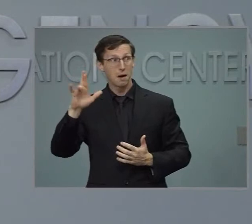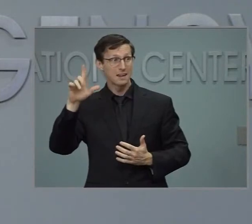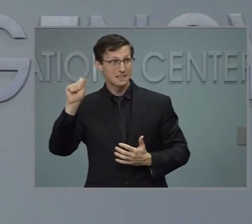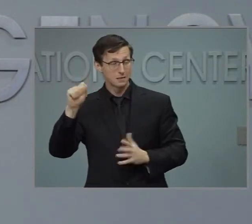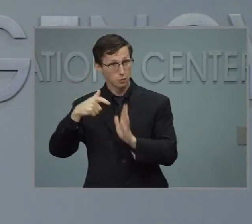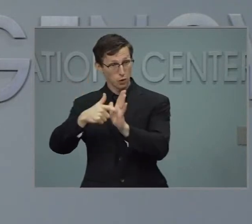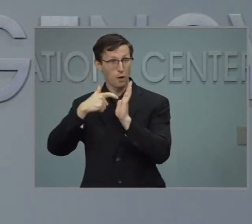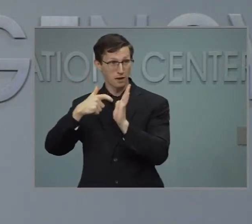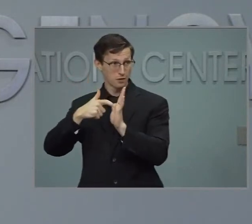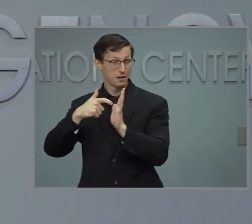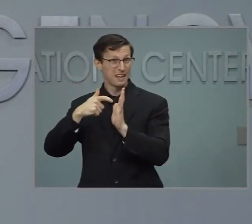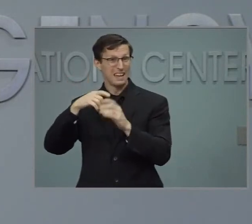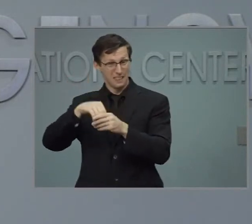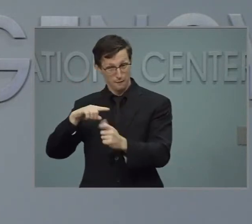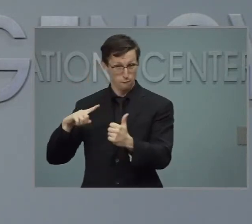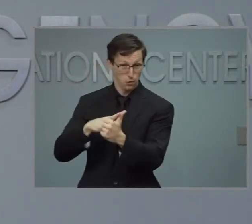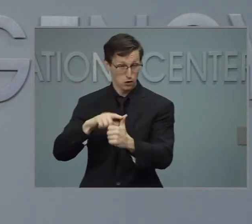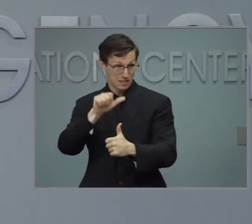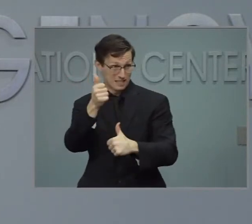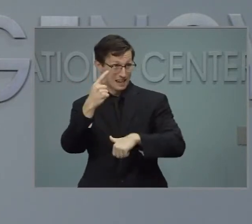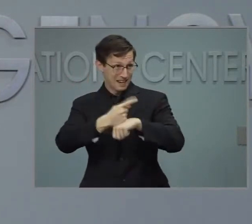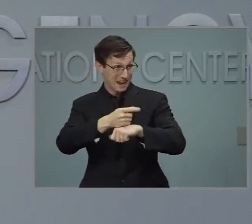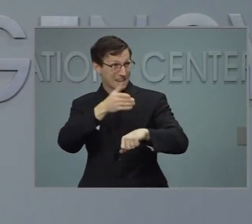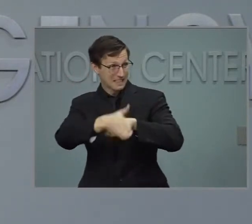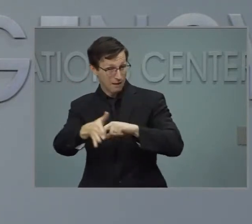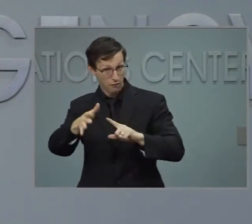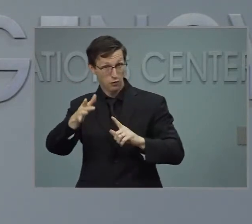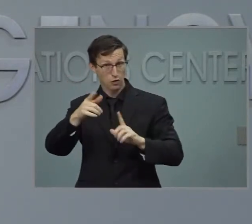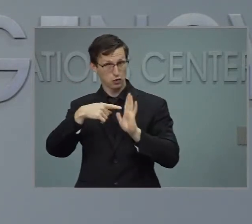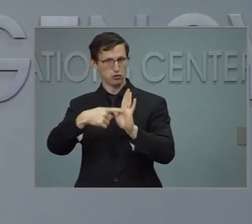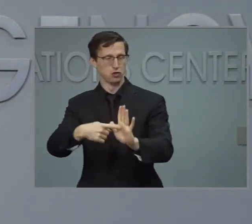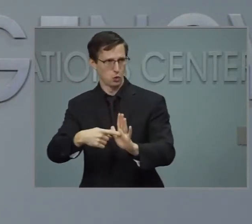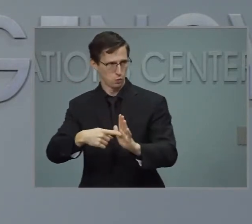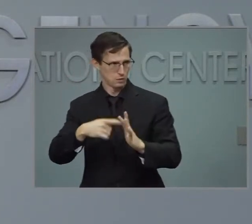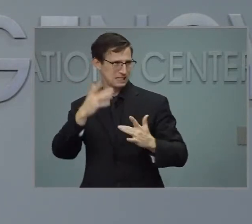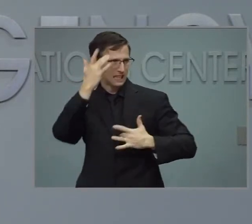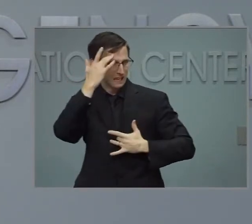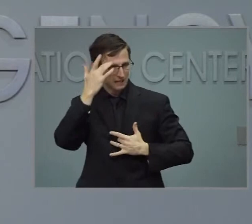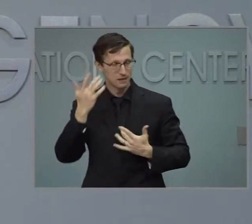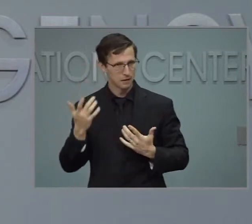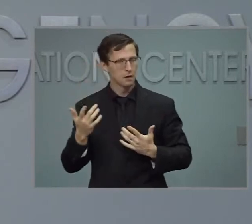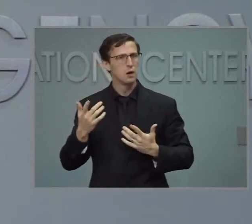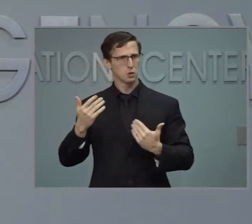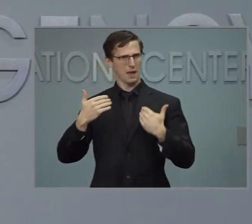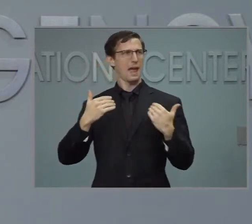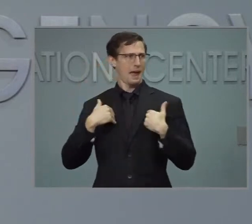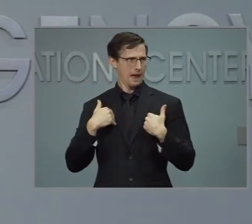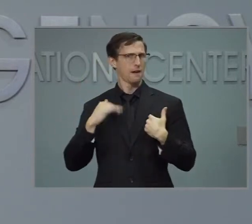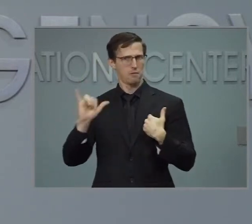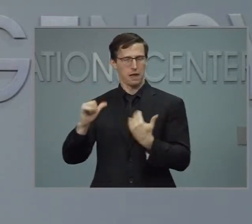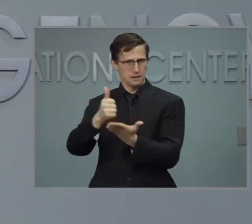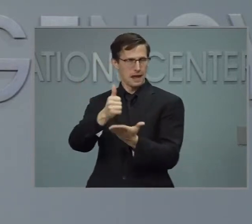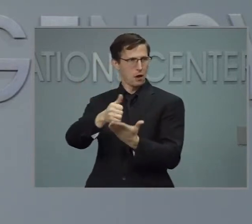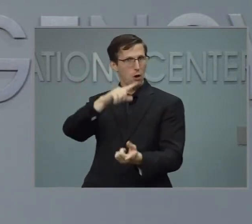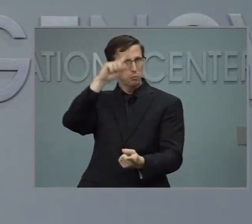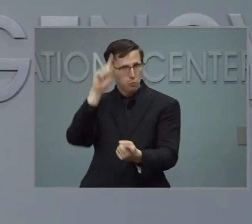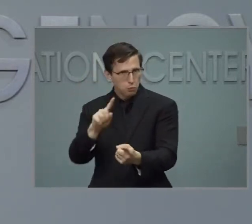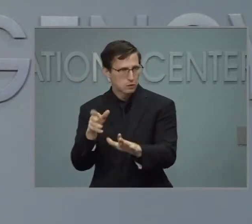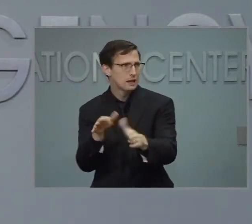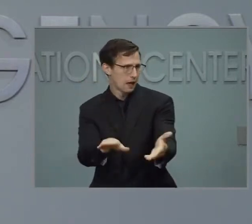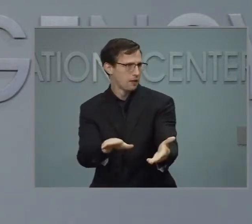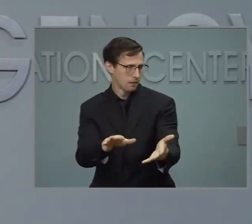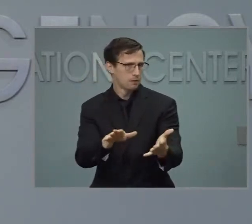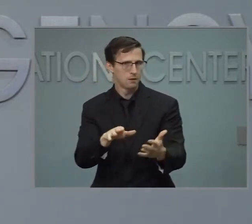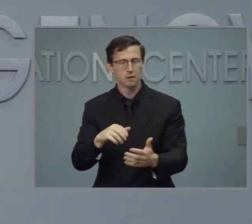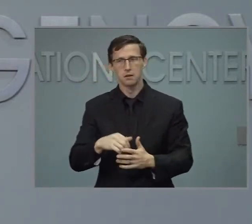10 days when someone has symptoms. And so I think that is great. And so we do have a treatment. It is something that